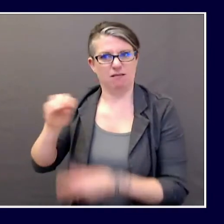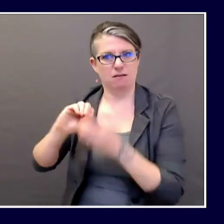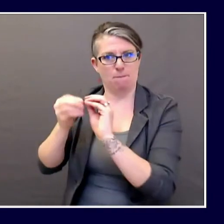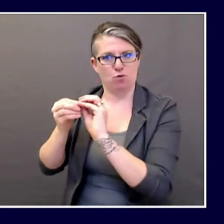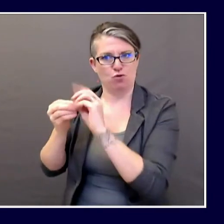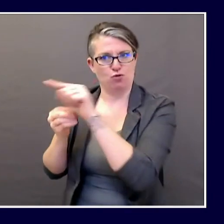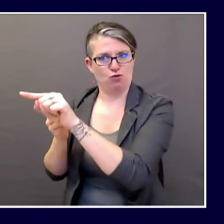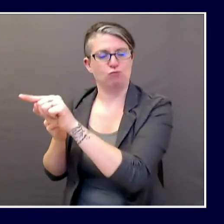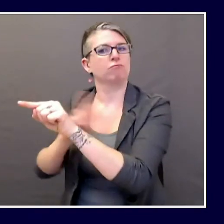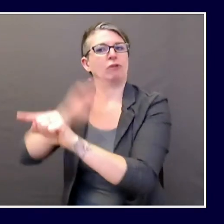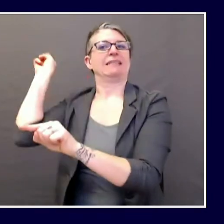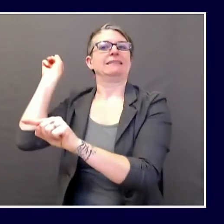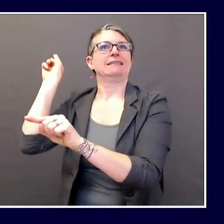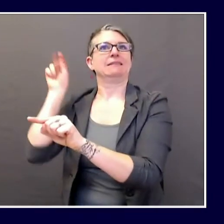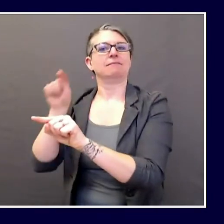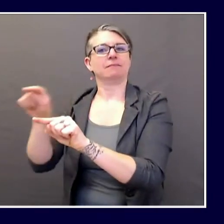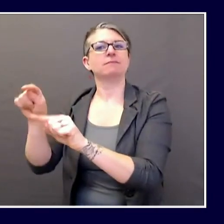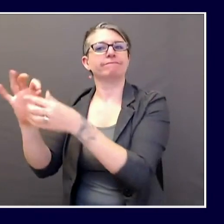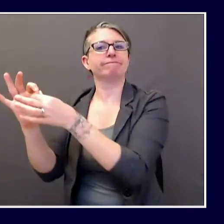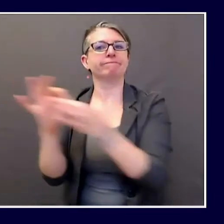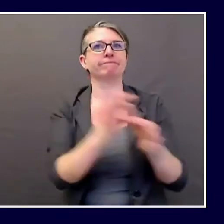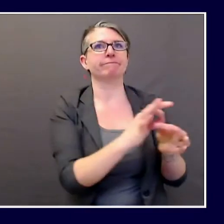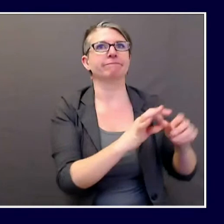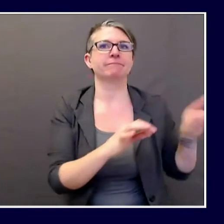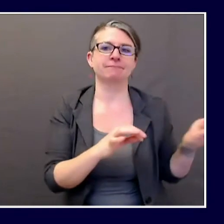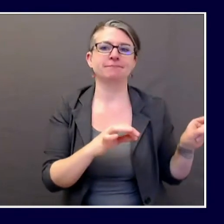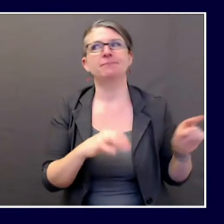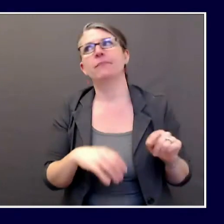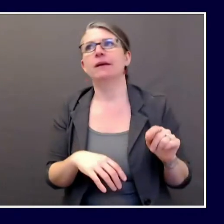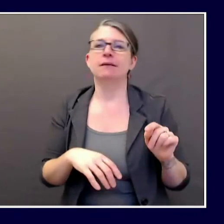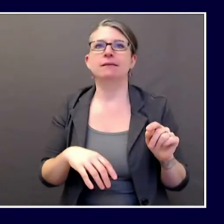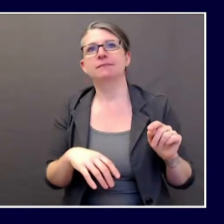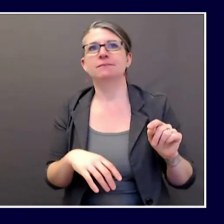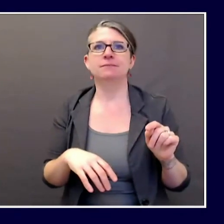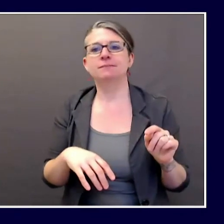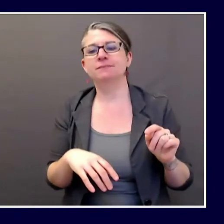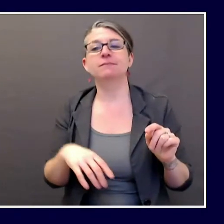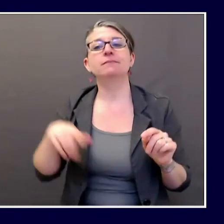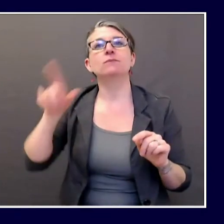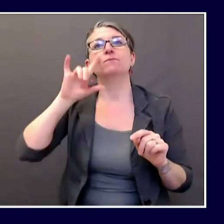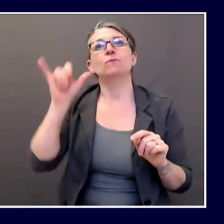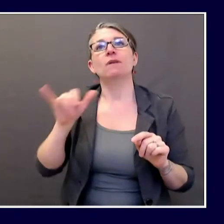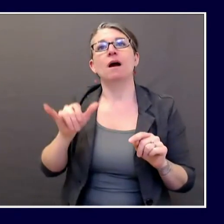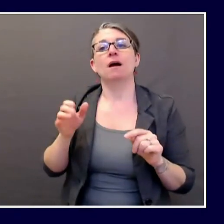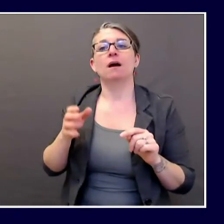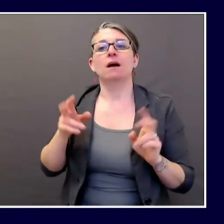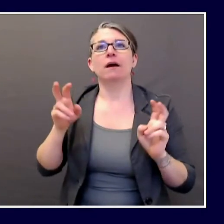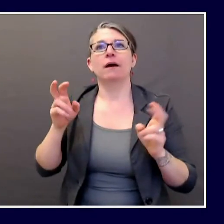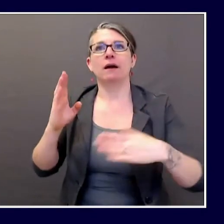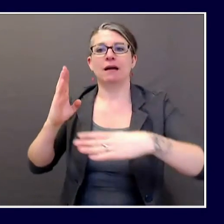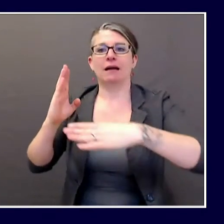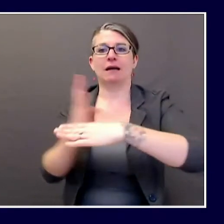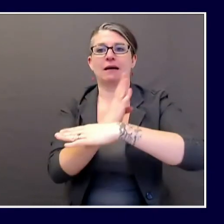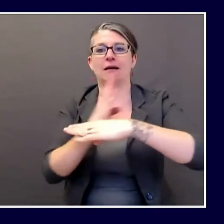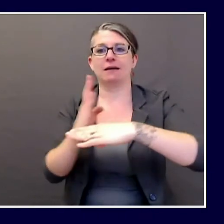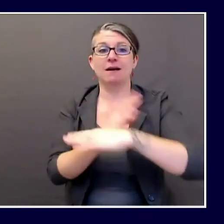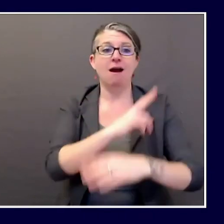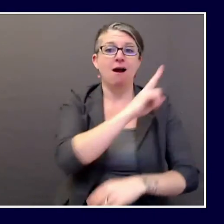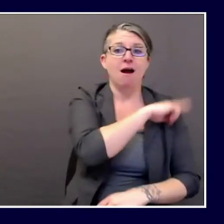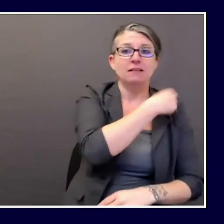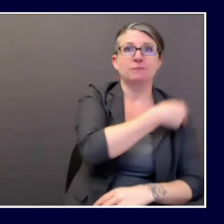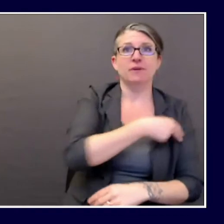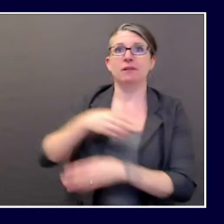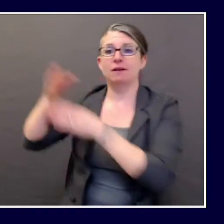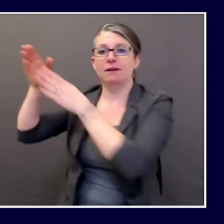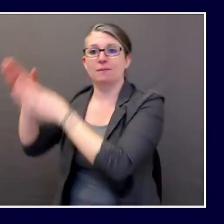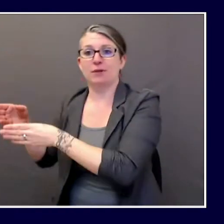vaccination line is sort of the intermediary. You can call and they will help get you an appointment if one is available. But in the near future, that